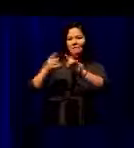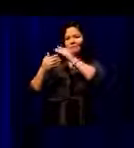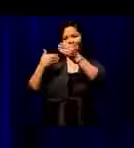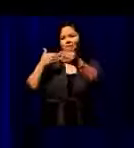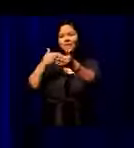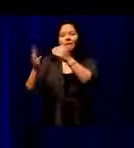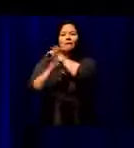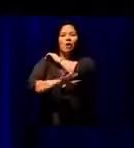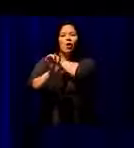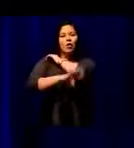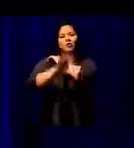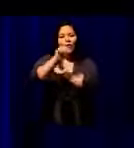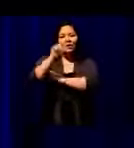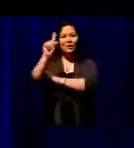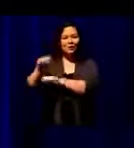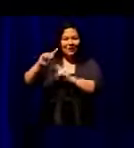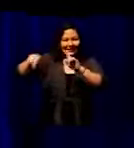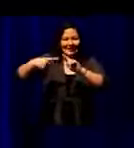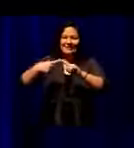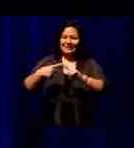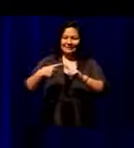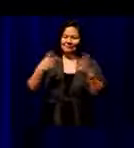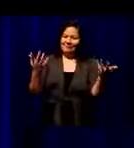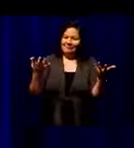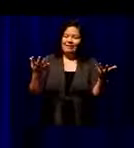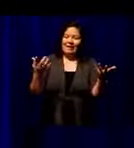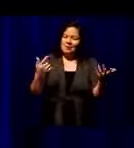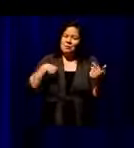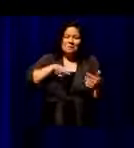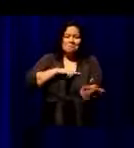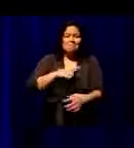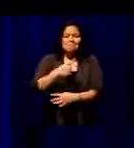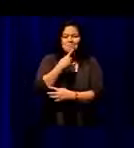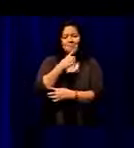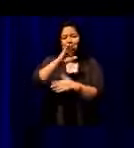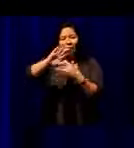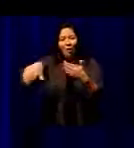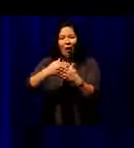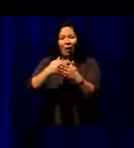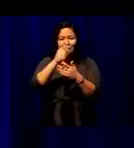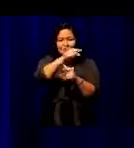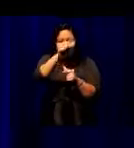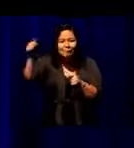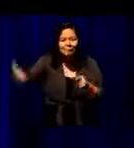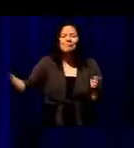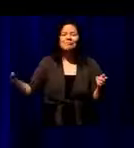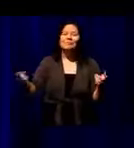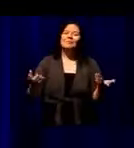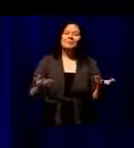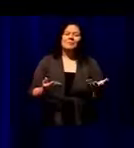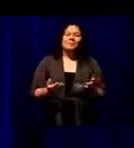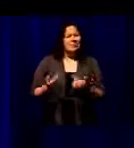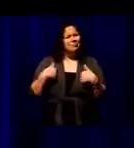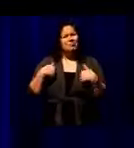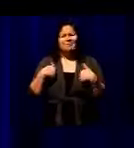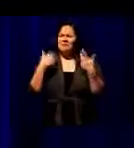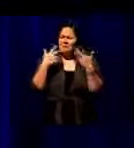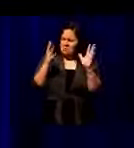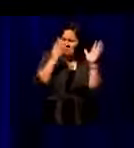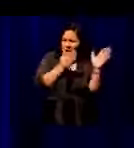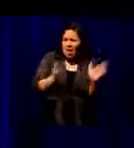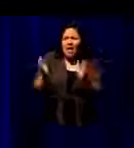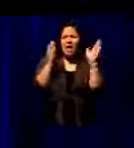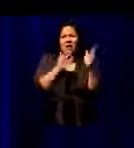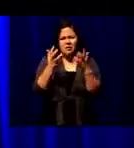2020 season. We have missed you all. We have been planning